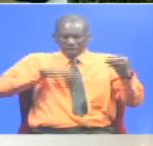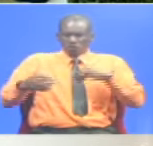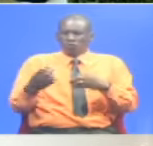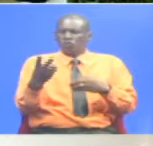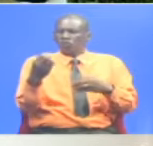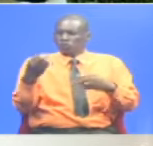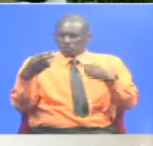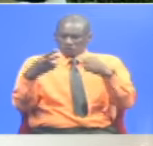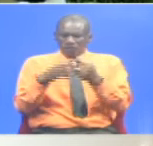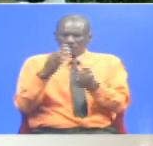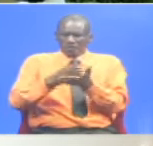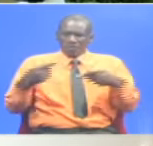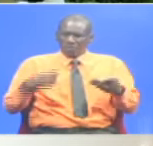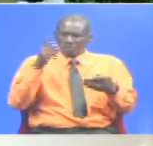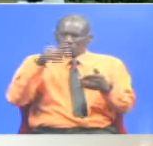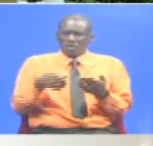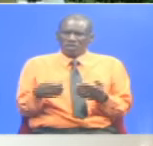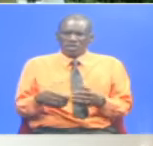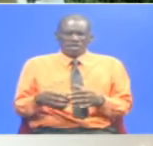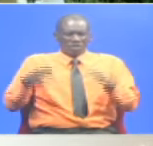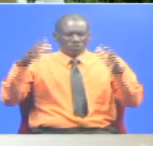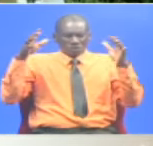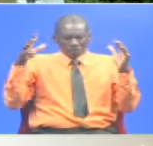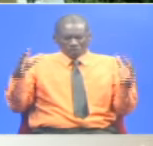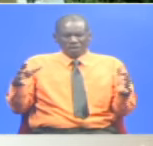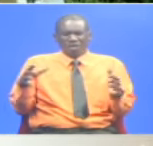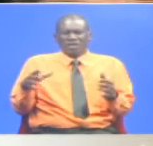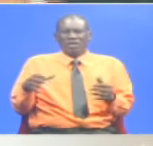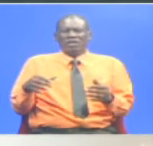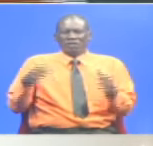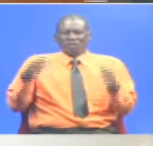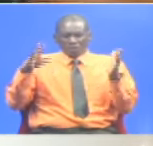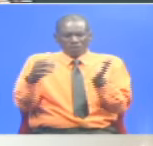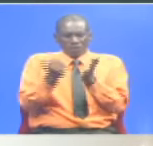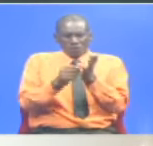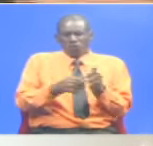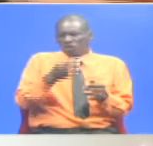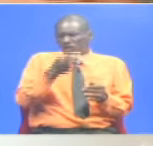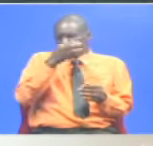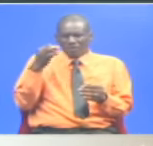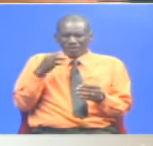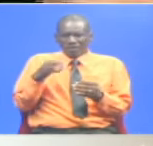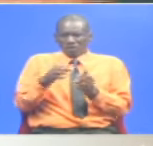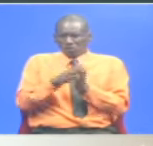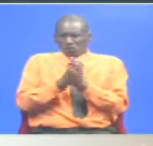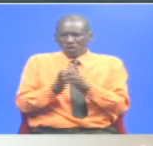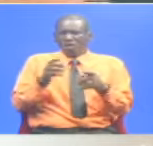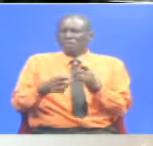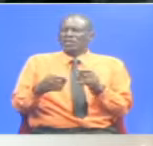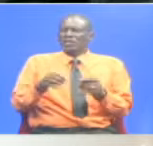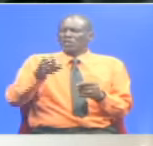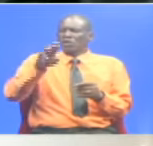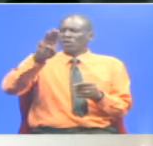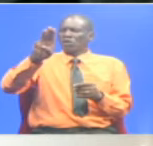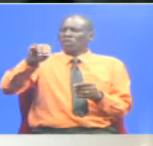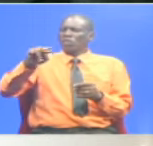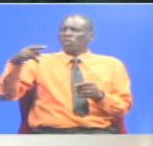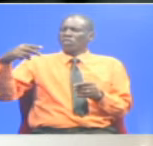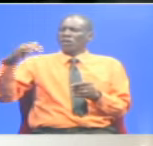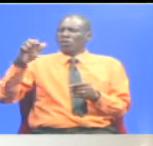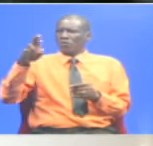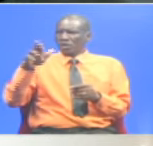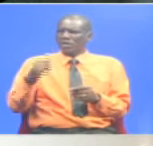people as a blemish in the grand Kibaki legacy. However, Muthaura says that Kibaki was ready to hand over power at